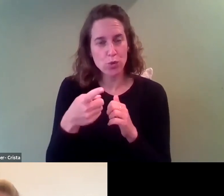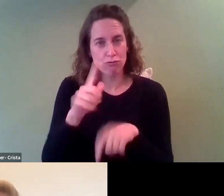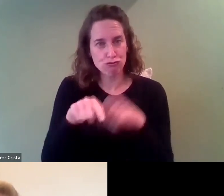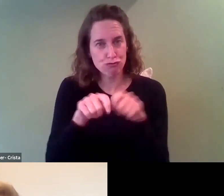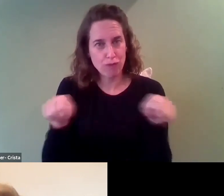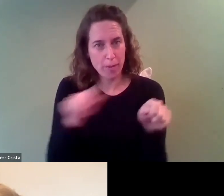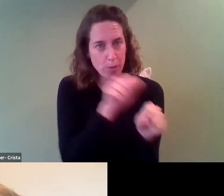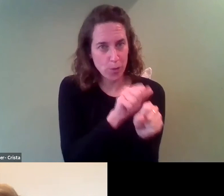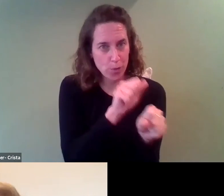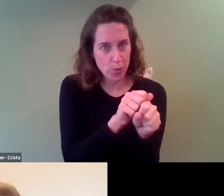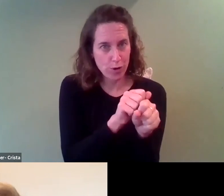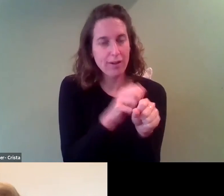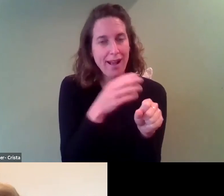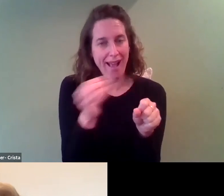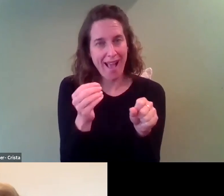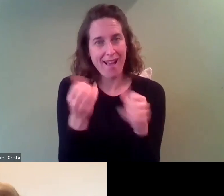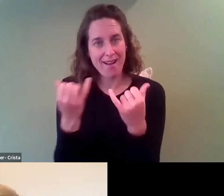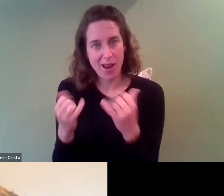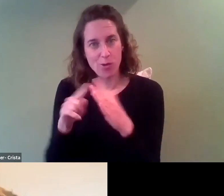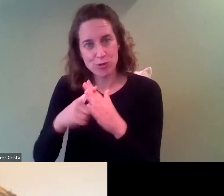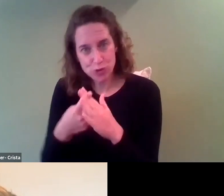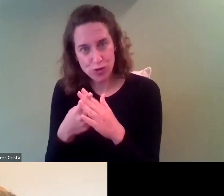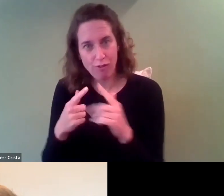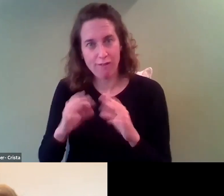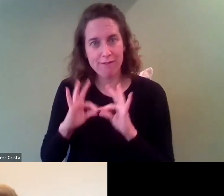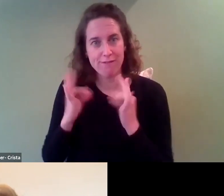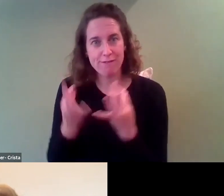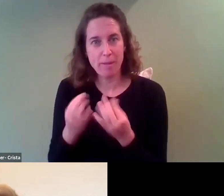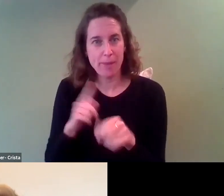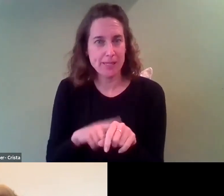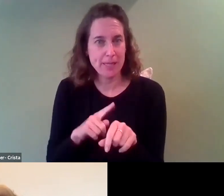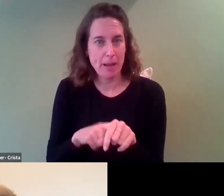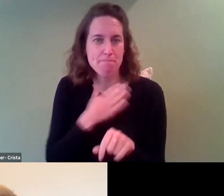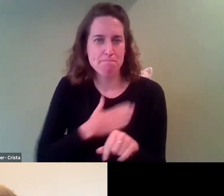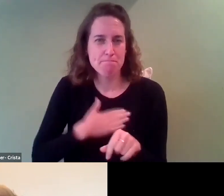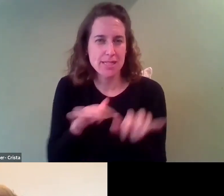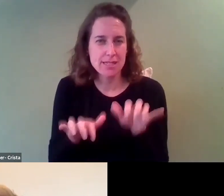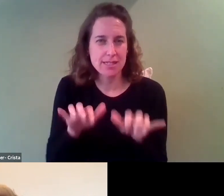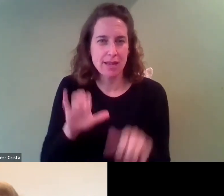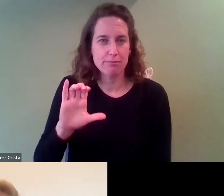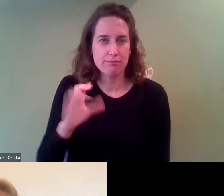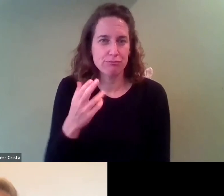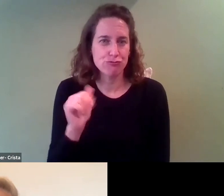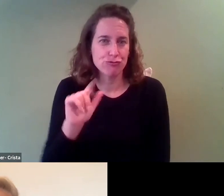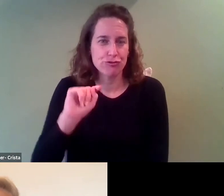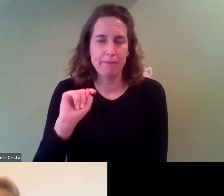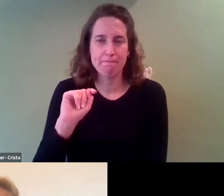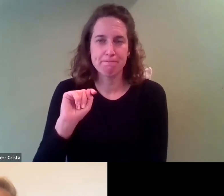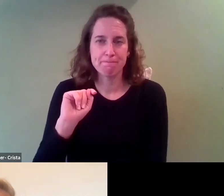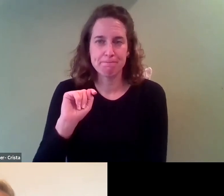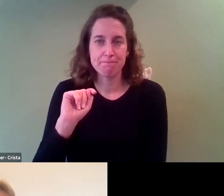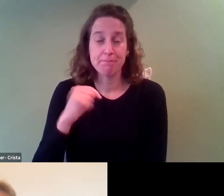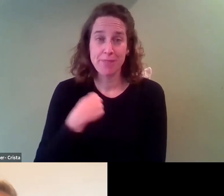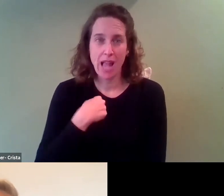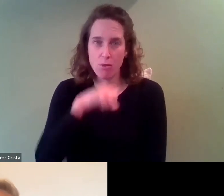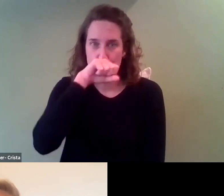you're on to your family life? So go ahead and share that in the chat. I have to say that I've committed to